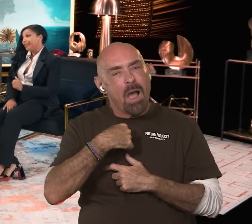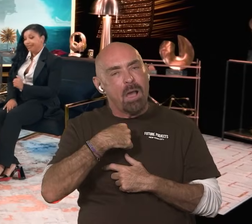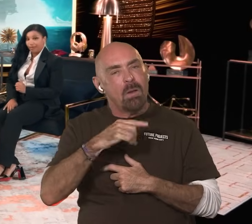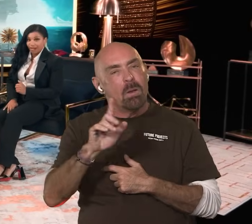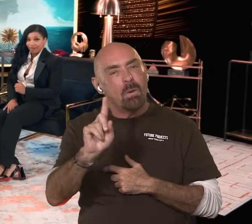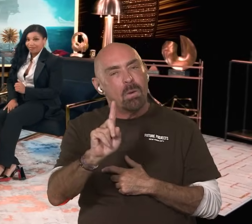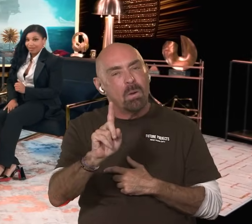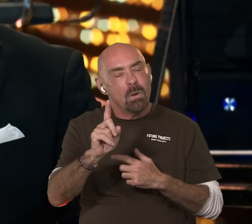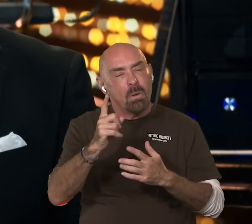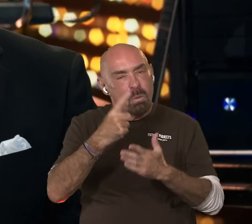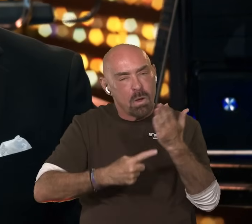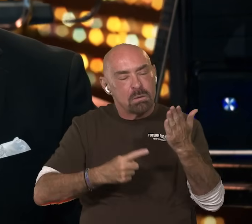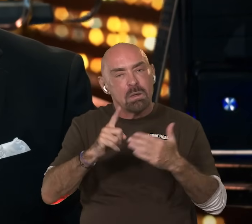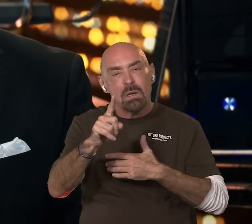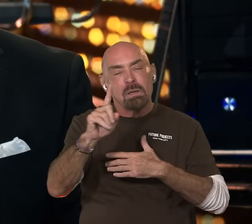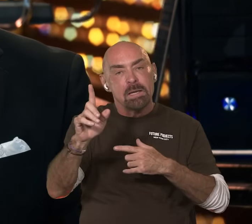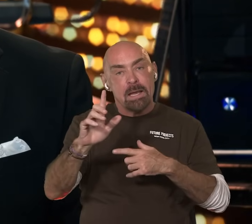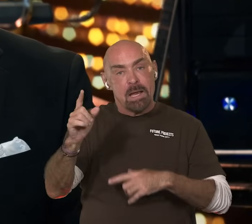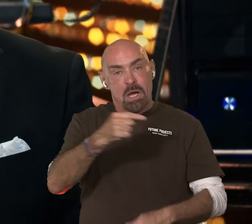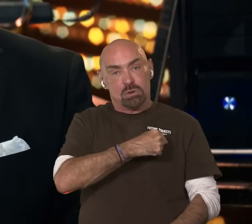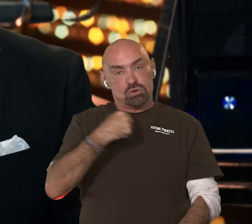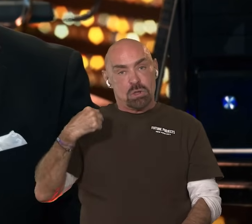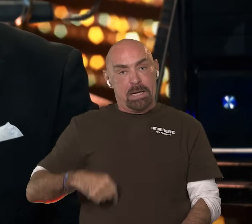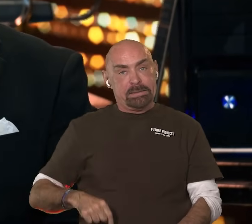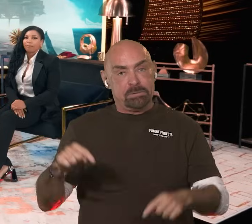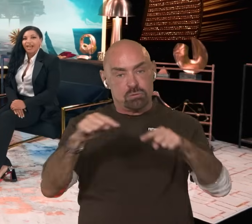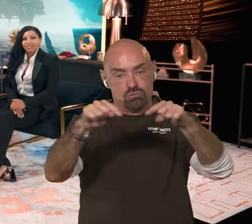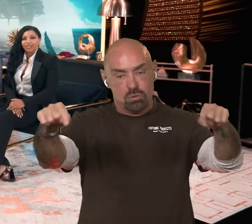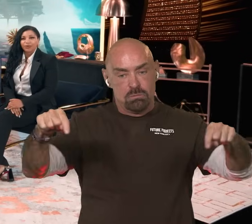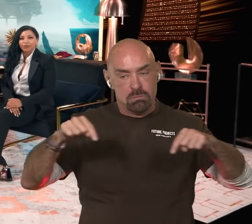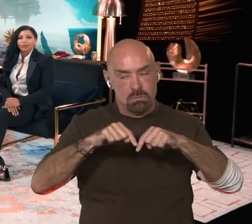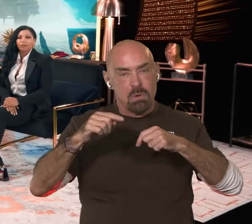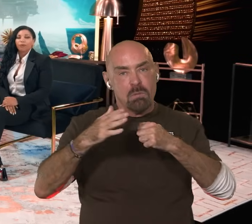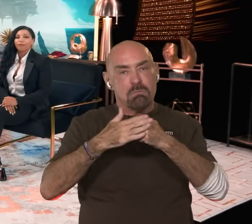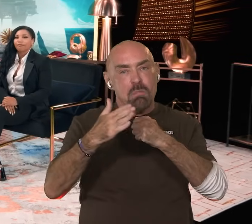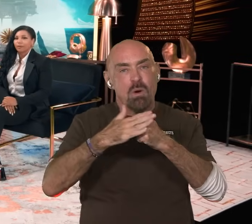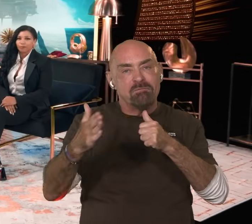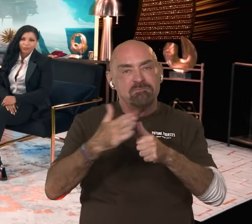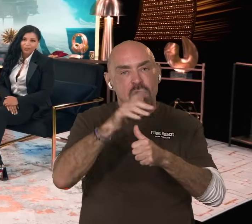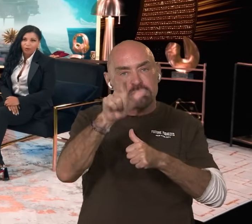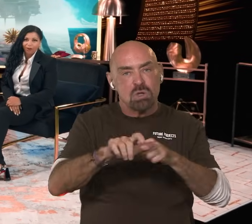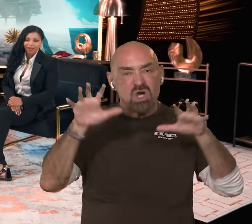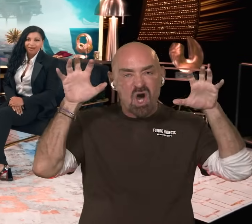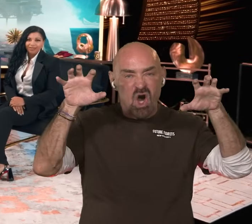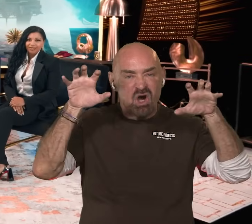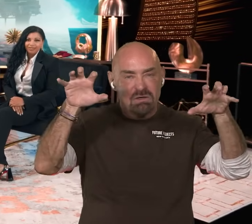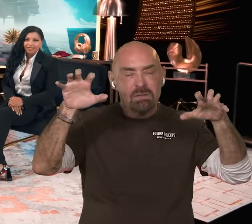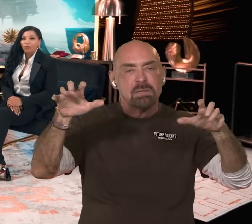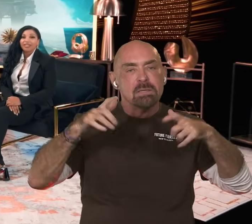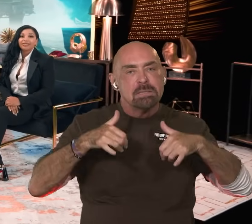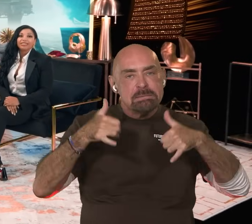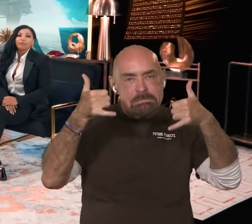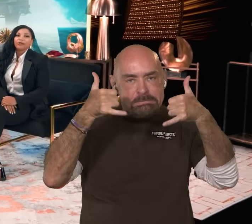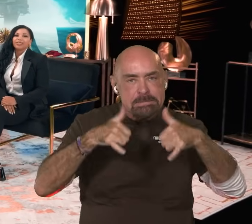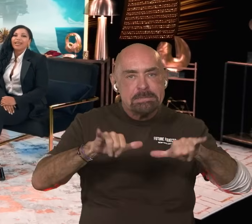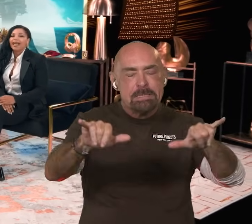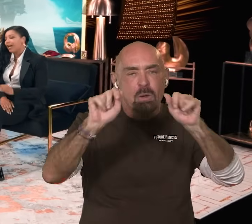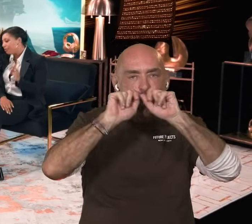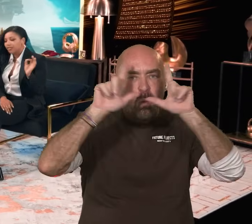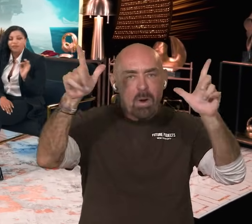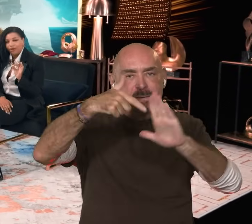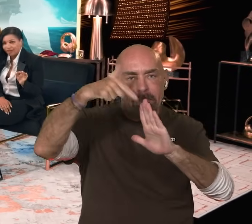care a great deal about? It's the developers at the Chinese Room getting back to their roots for more first-person horror. Still Wakes the Deep